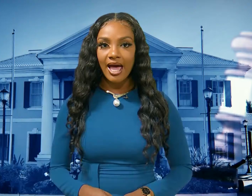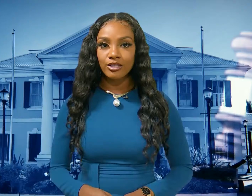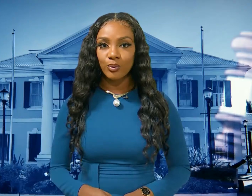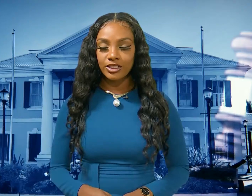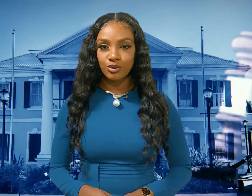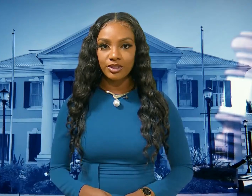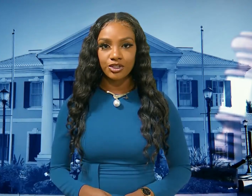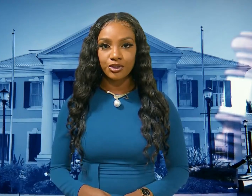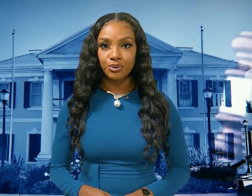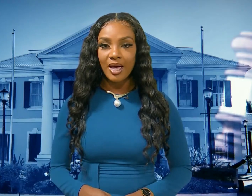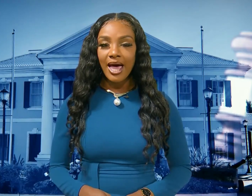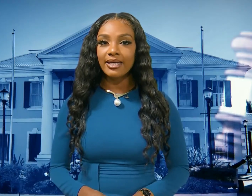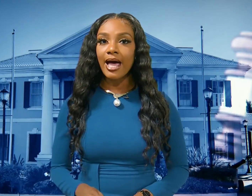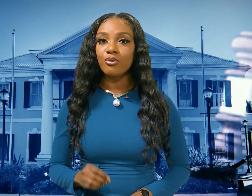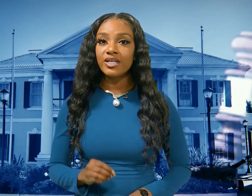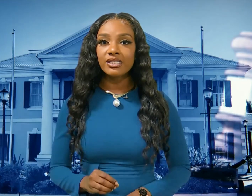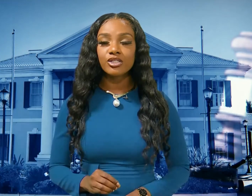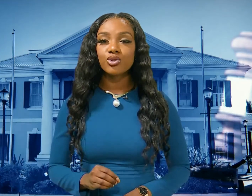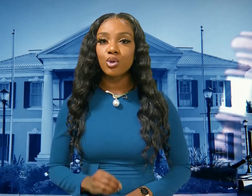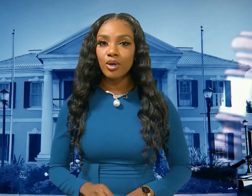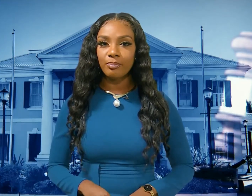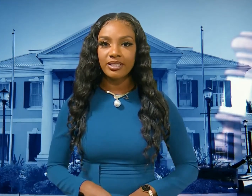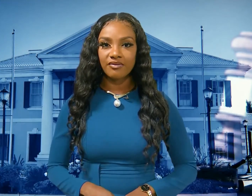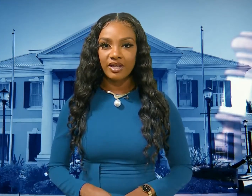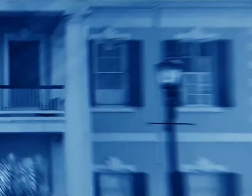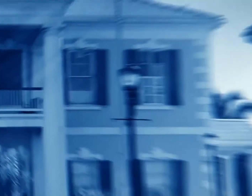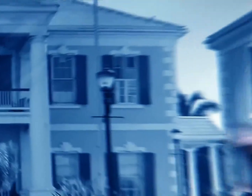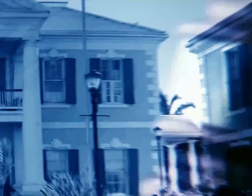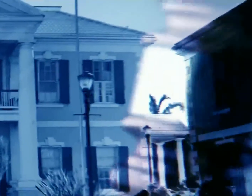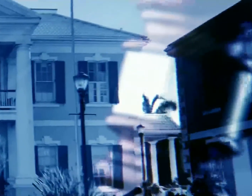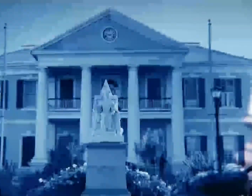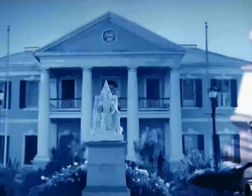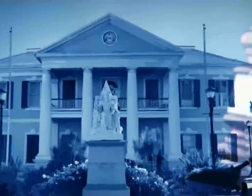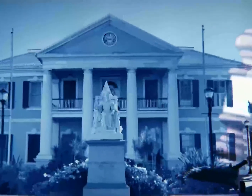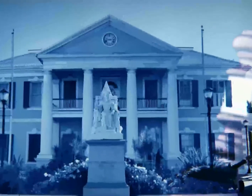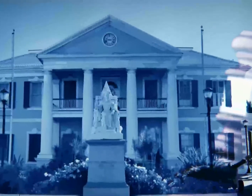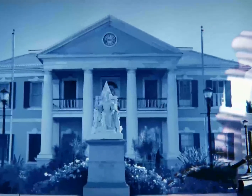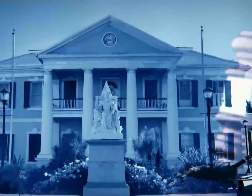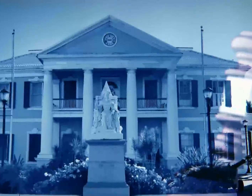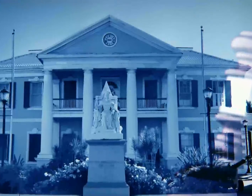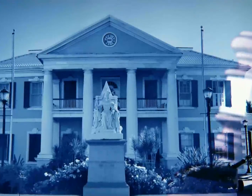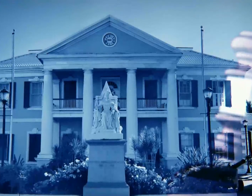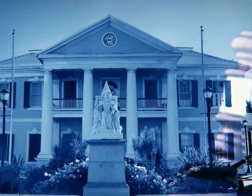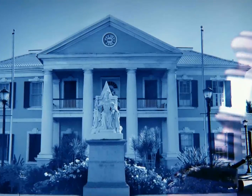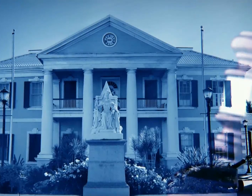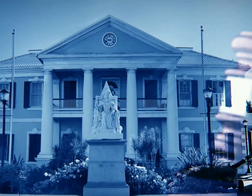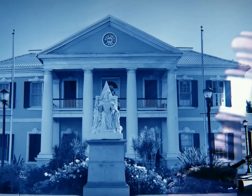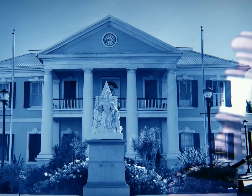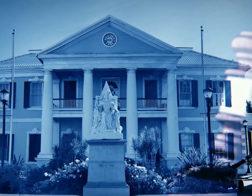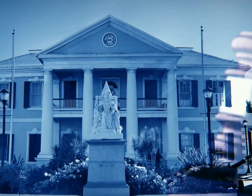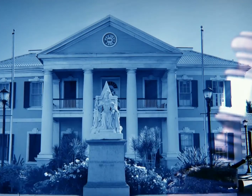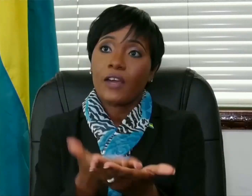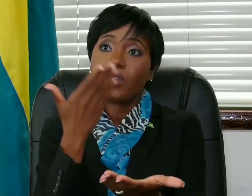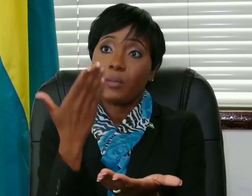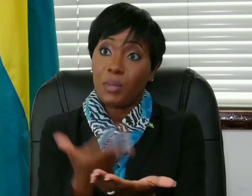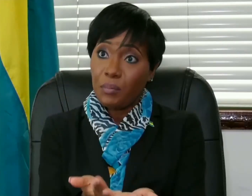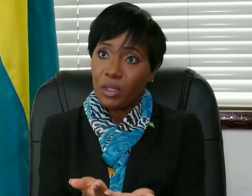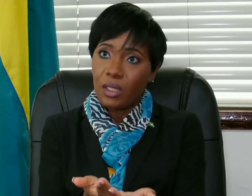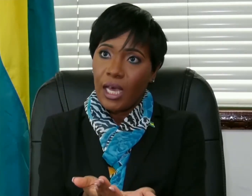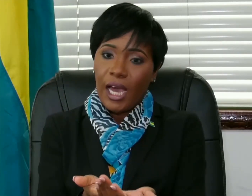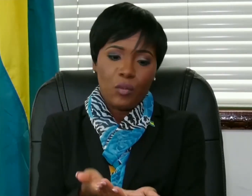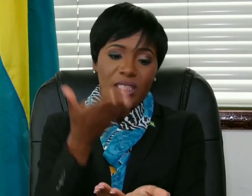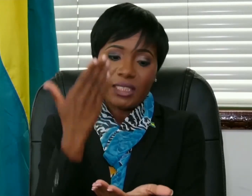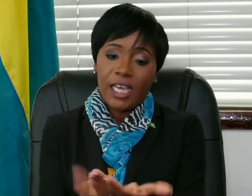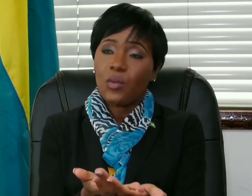Evidence Act 2022 and how this historic piece of legislation will change the lives of many Bahamians. We are there for the